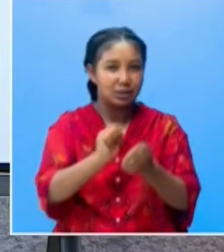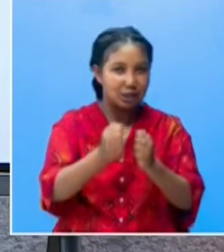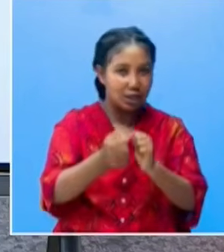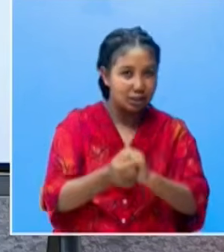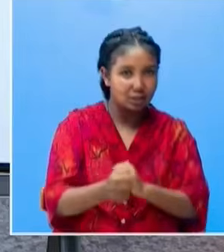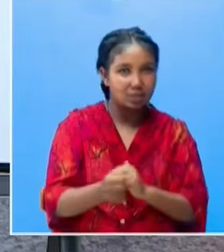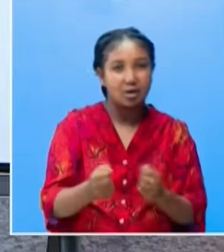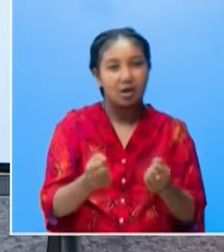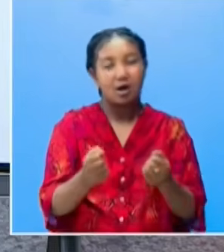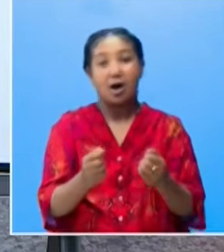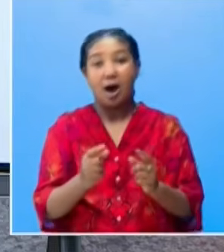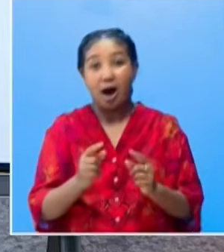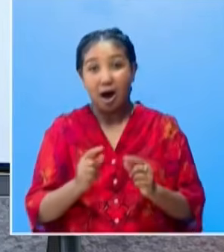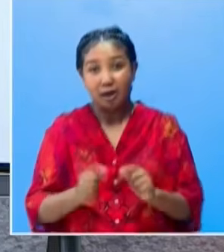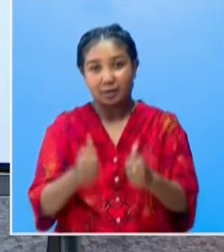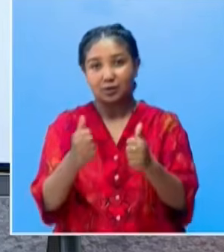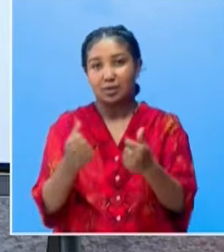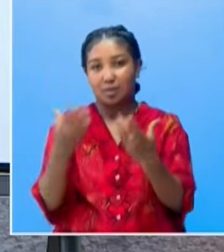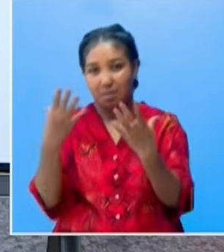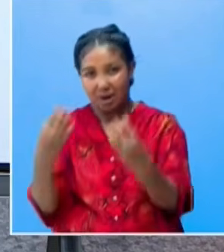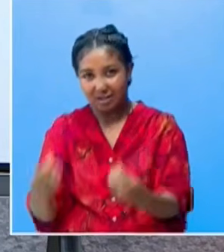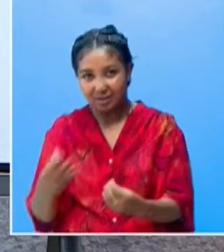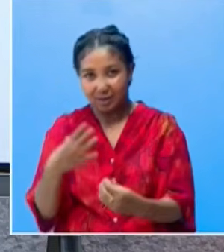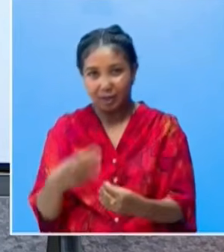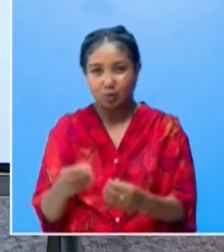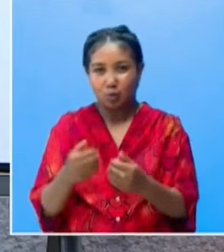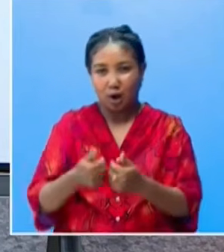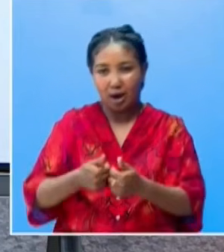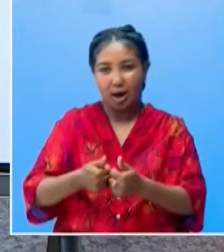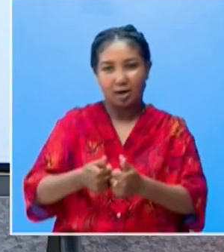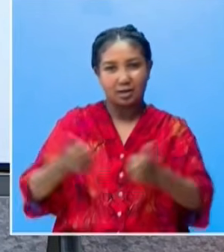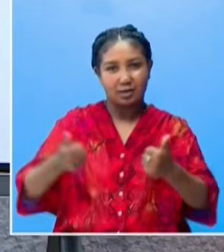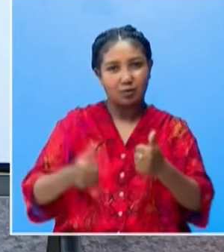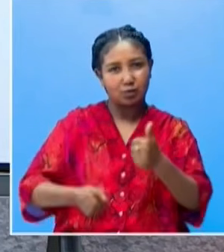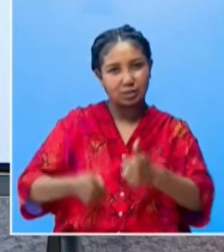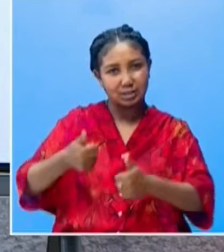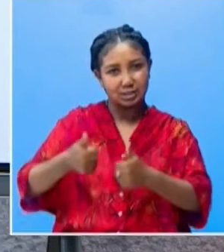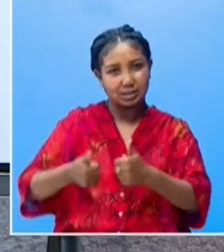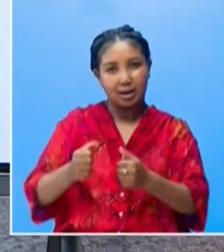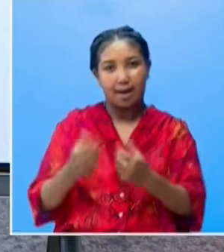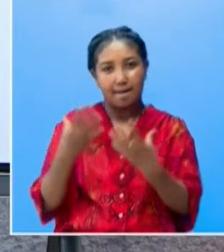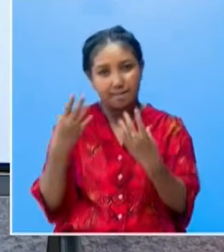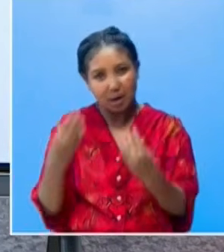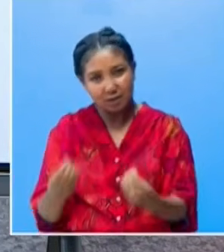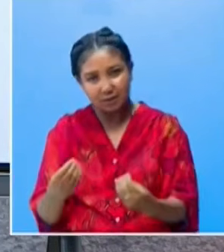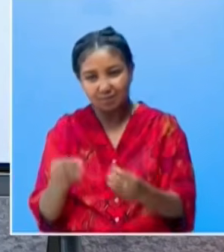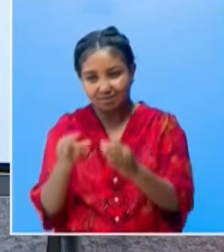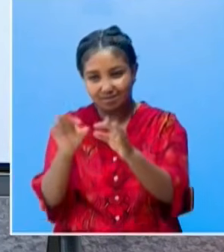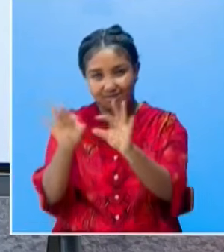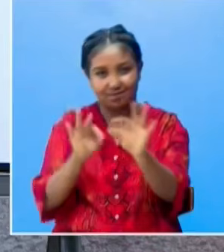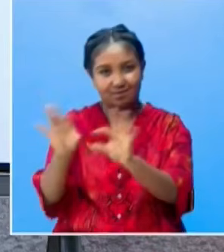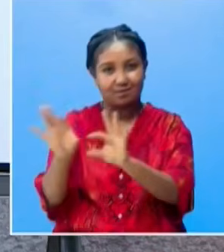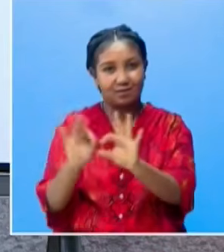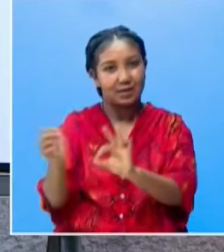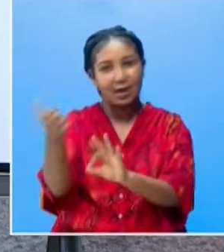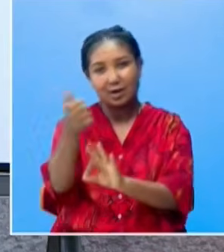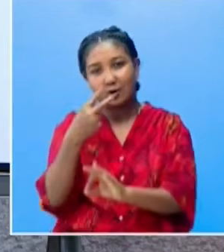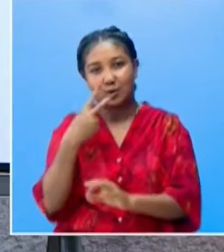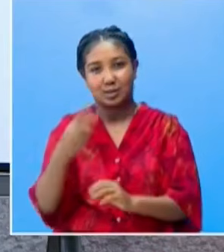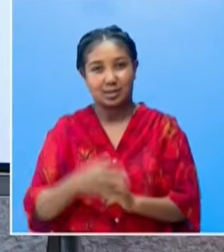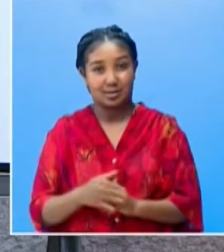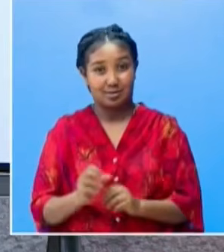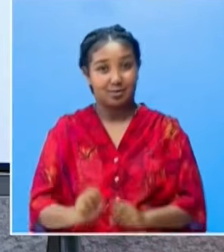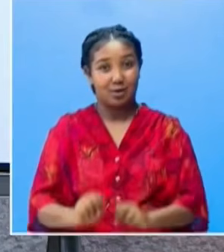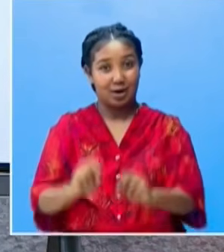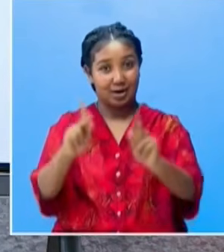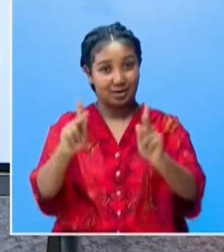active sentences into passive and to identify passive sentences from a paragraph or everywhere you see. All